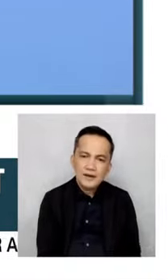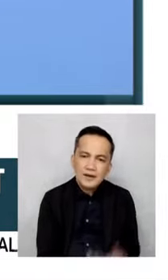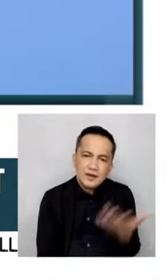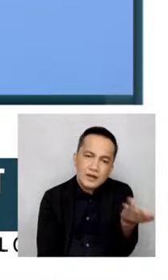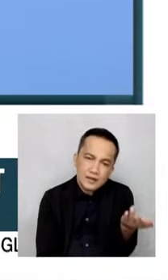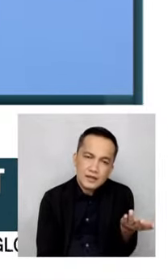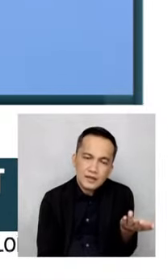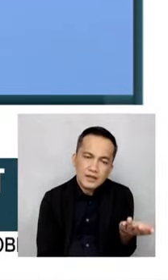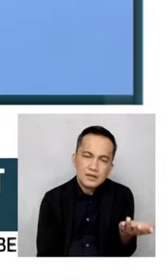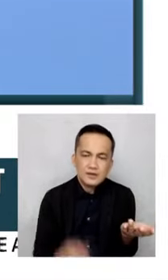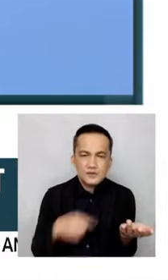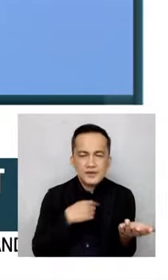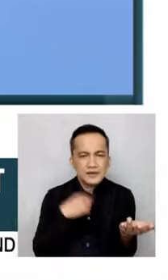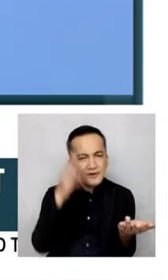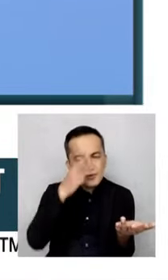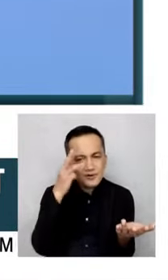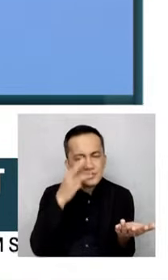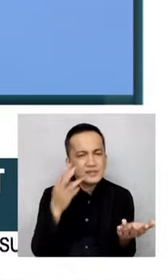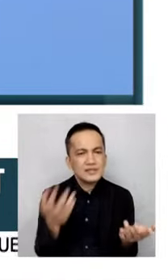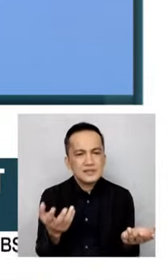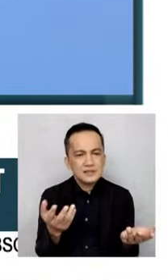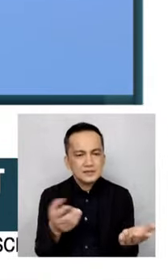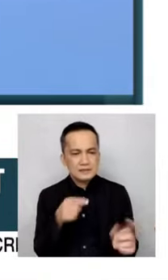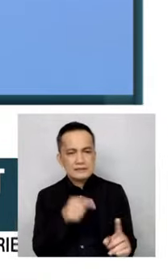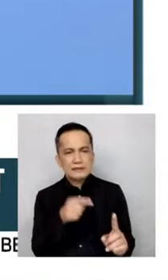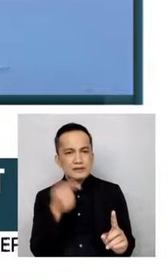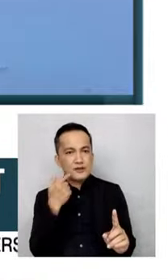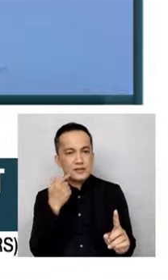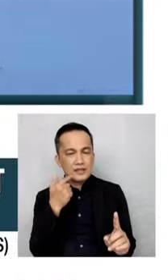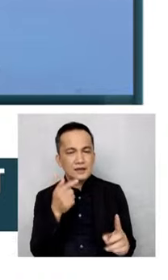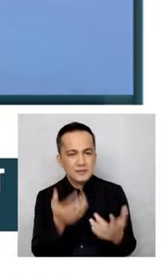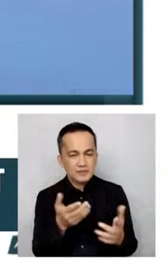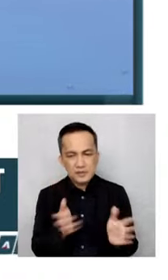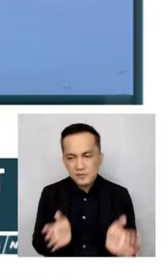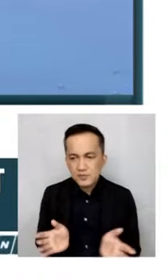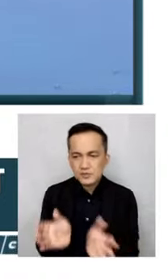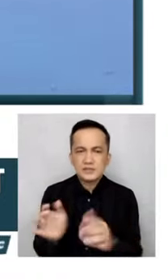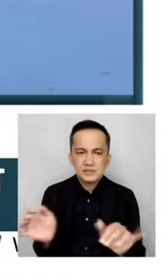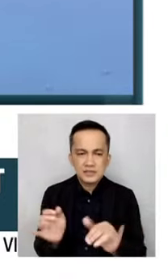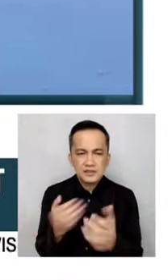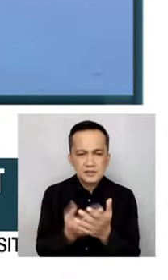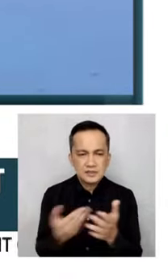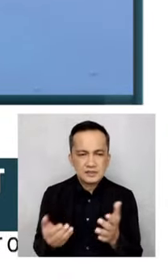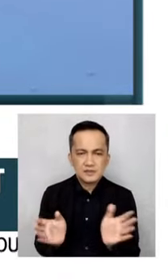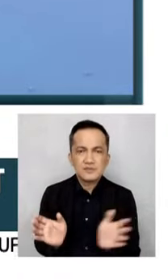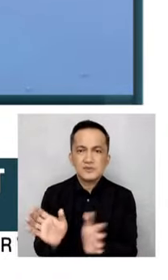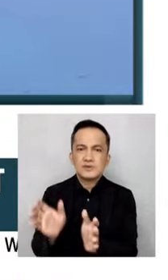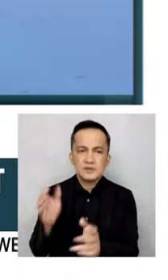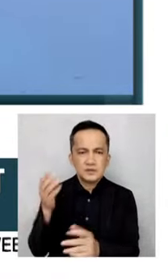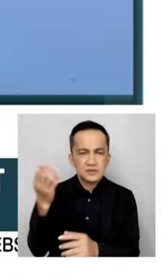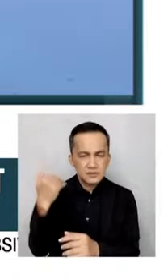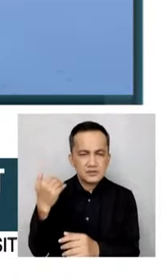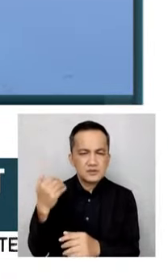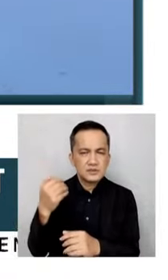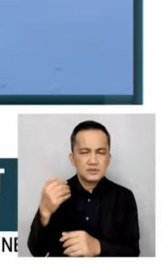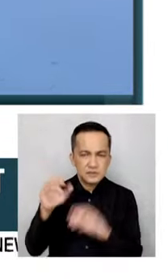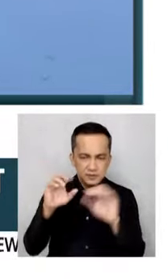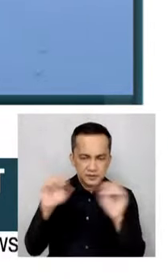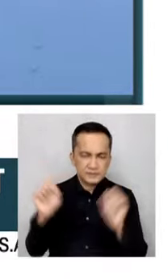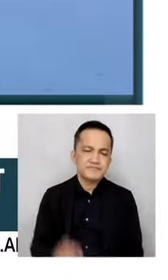we are alarmed that she might be pushing the same things that she pushed in during her